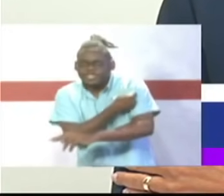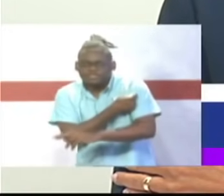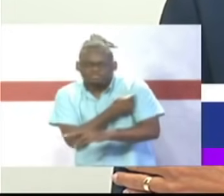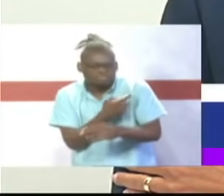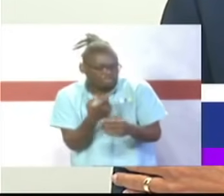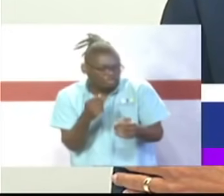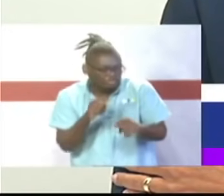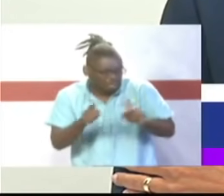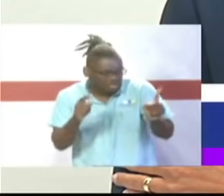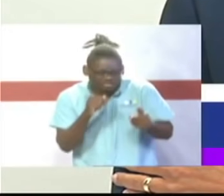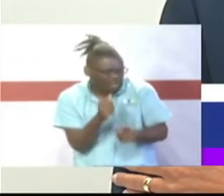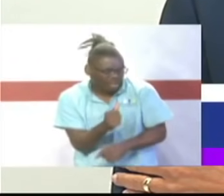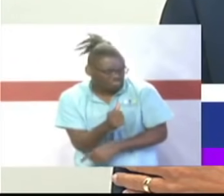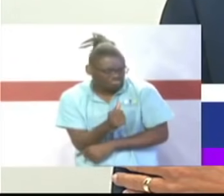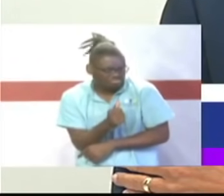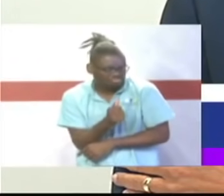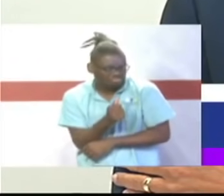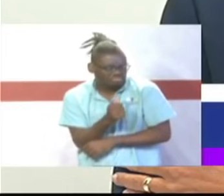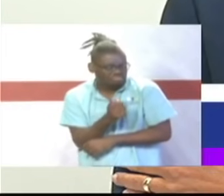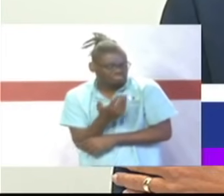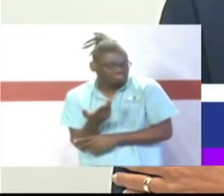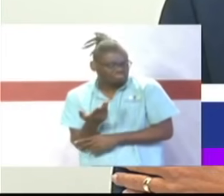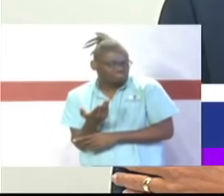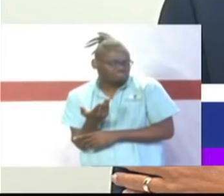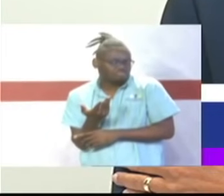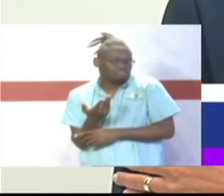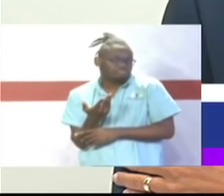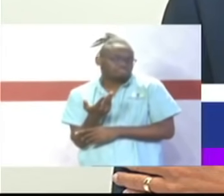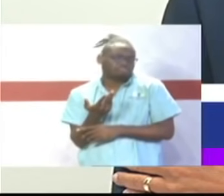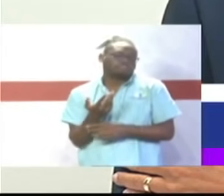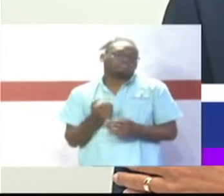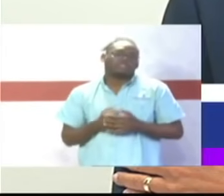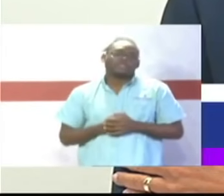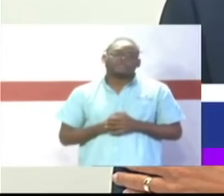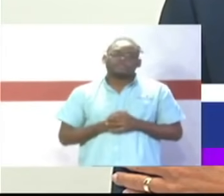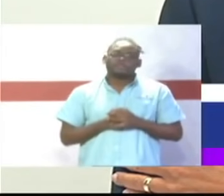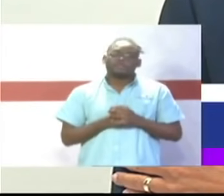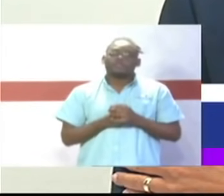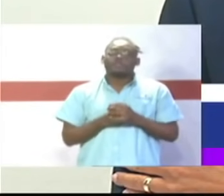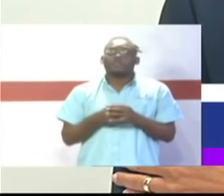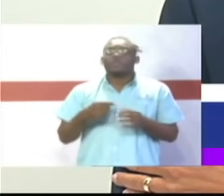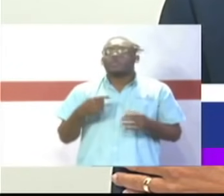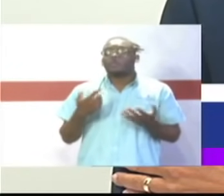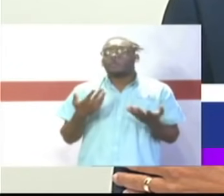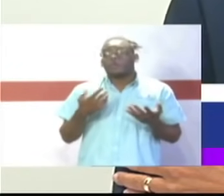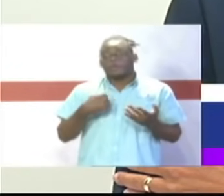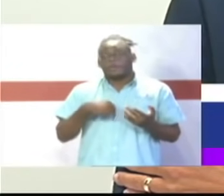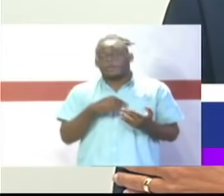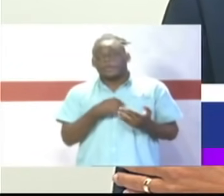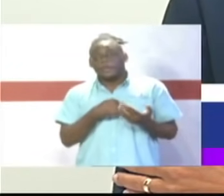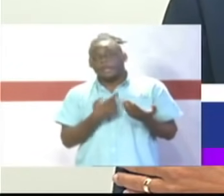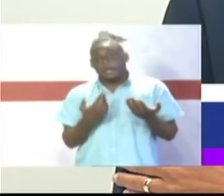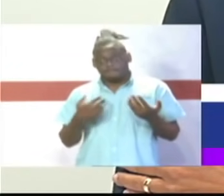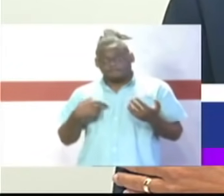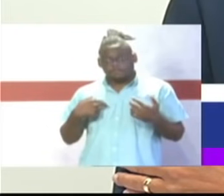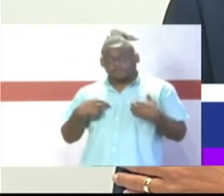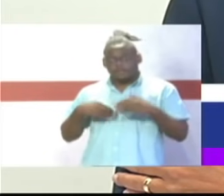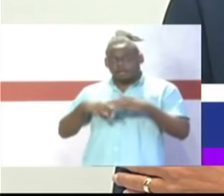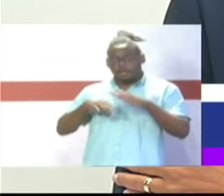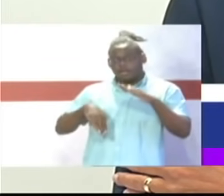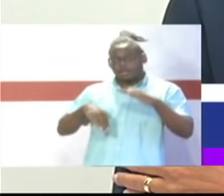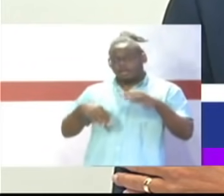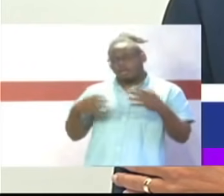persons over the age of 12 now who are vaccinatable, but who